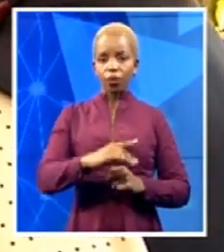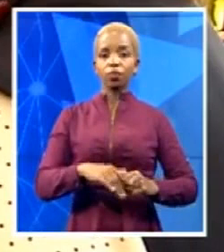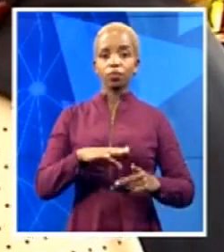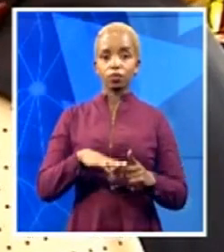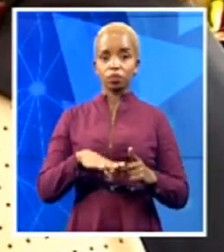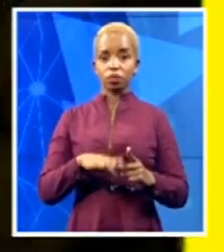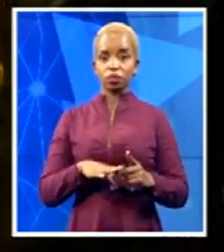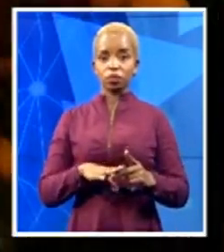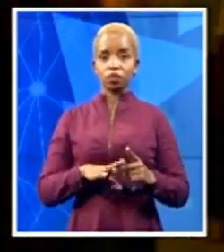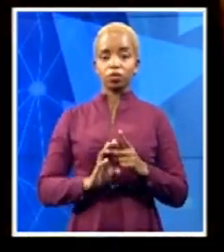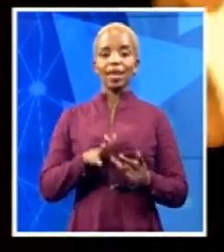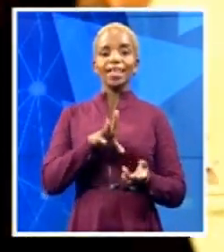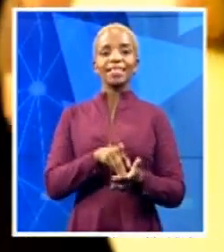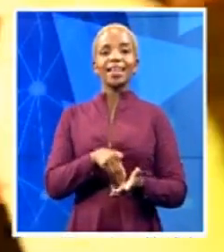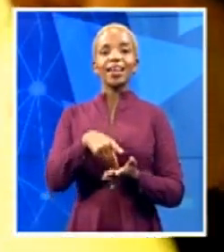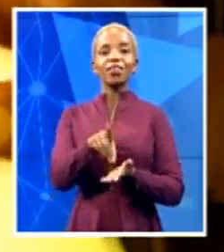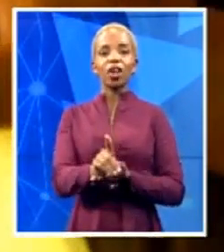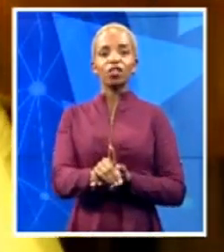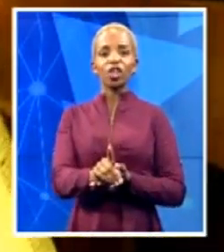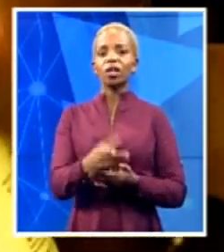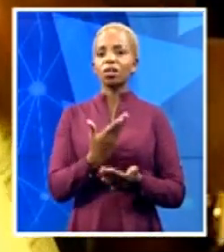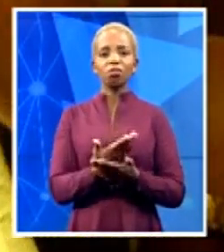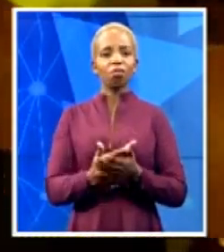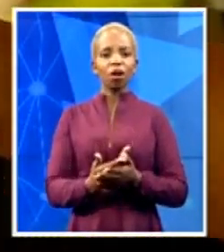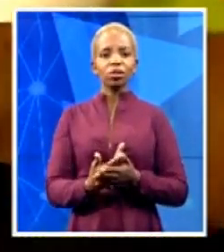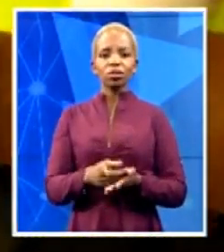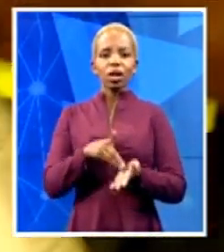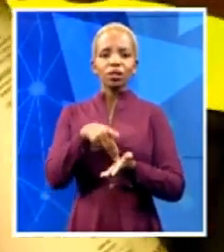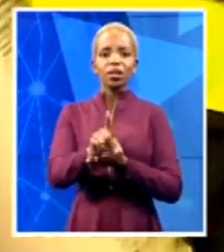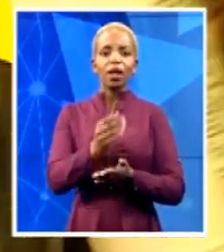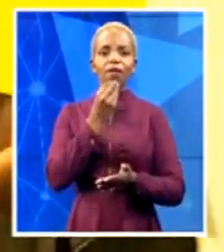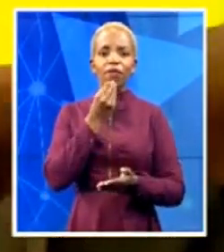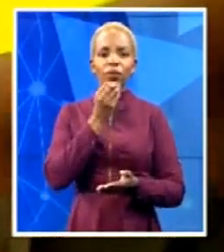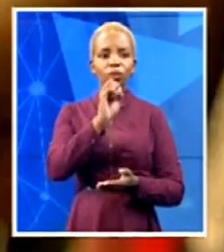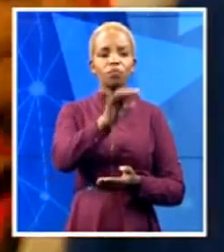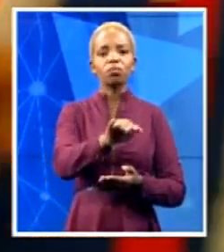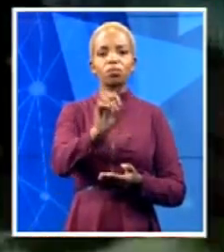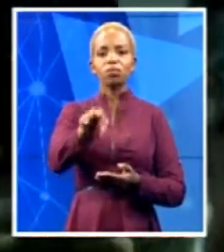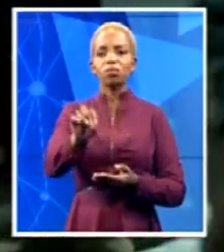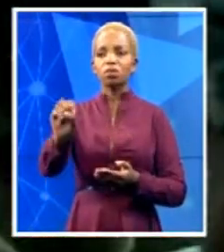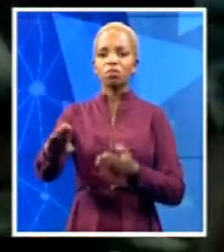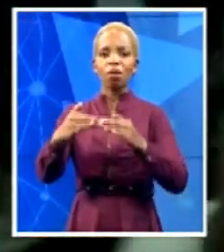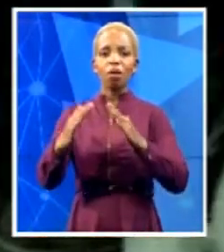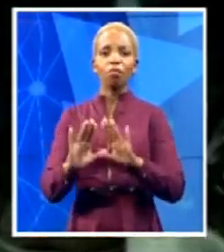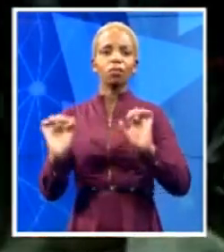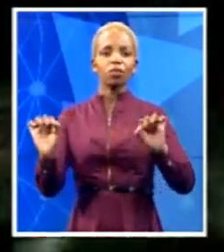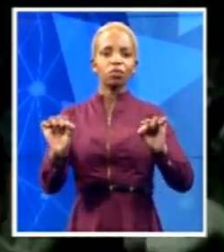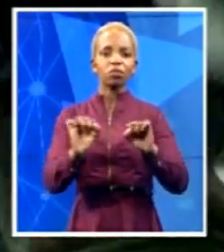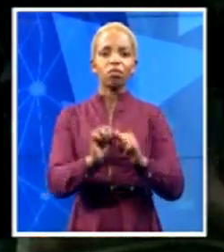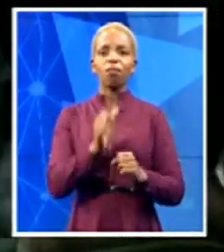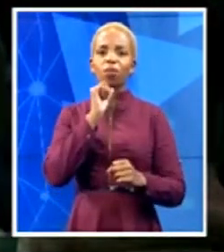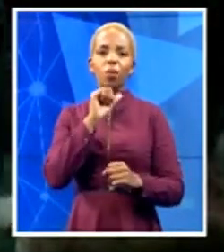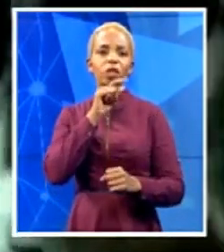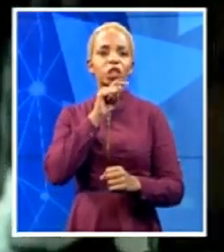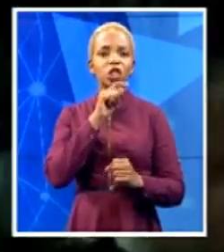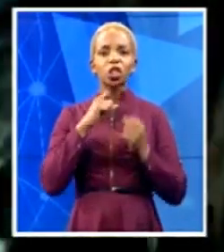to be made to your house. If you've ordered a Nando's chicken with chips and Coca-Cola, whatever the case might be, the delivery person should be someone who has